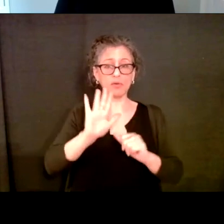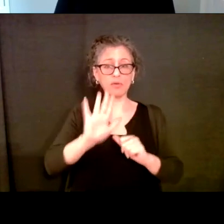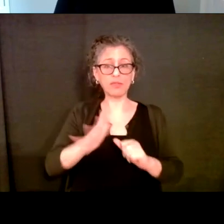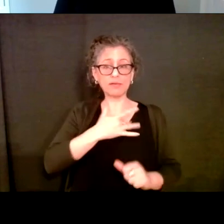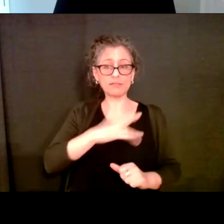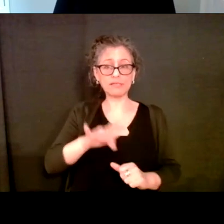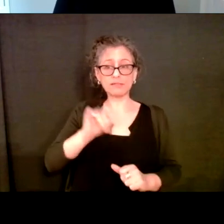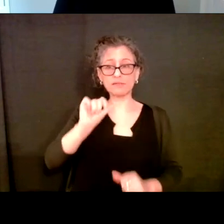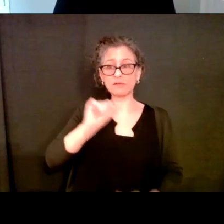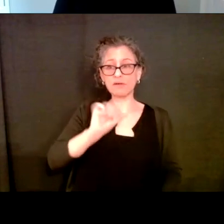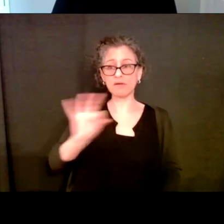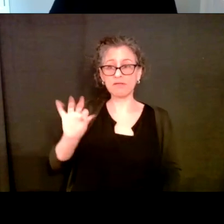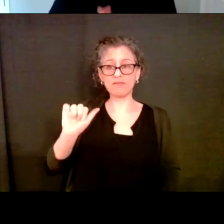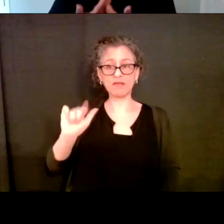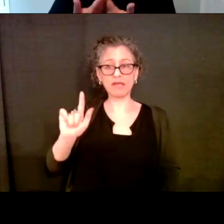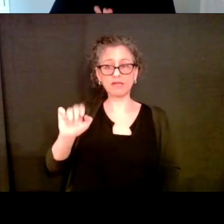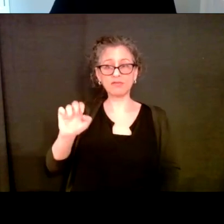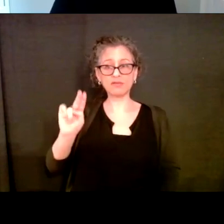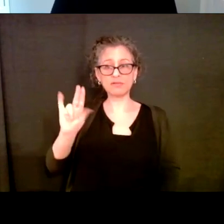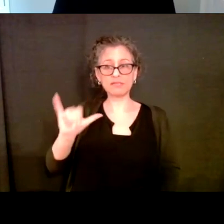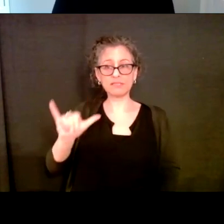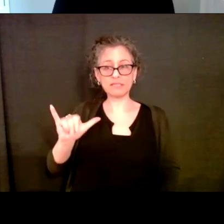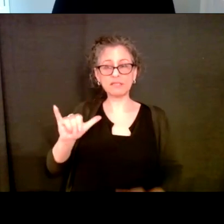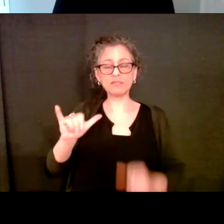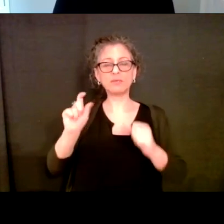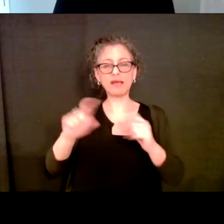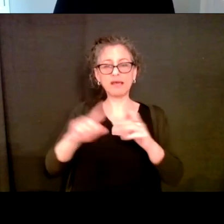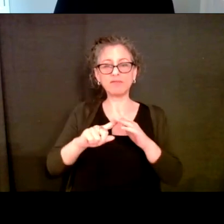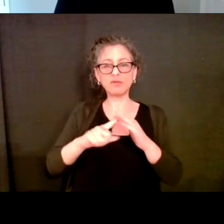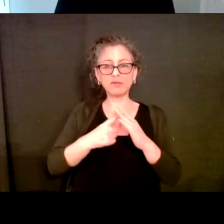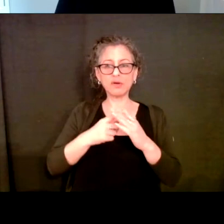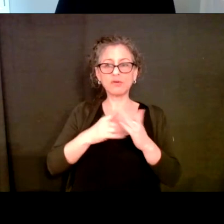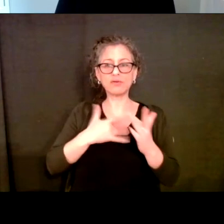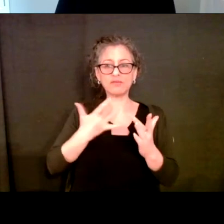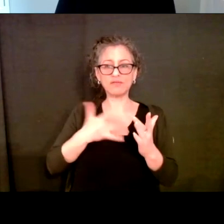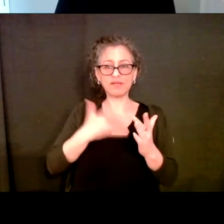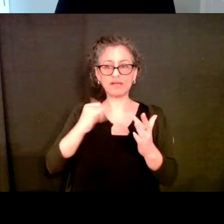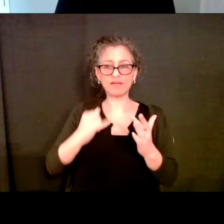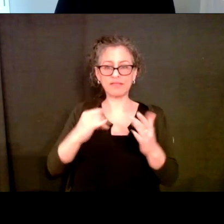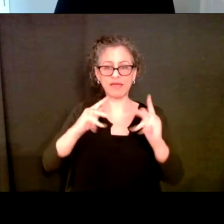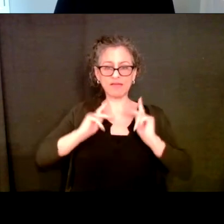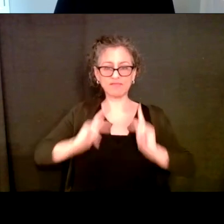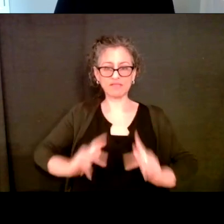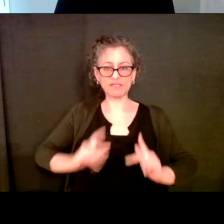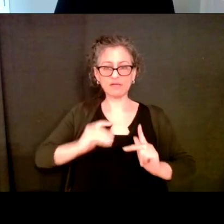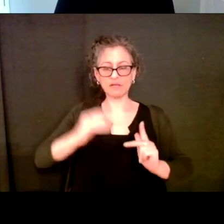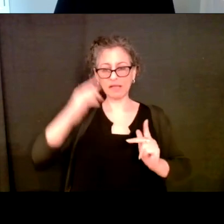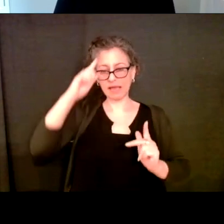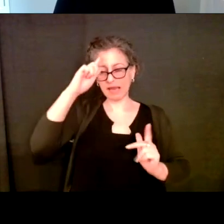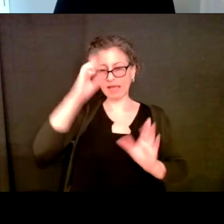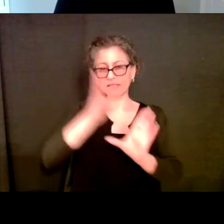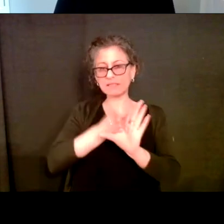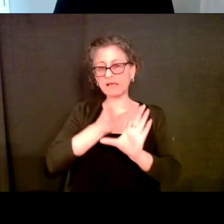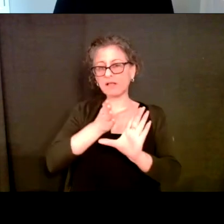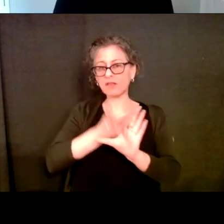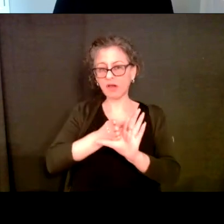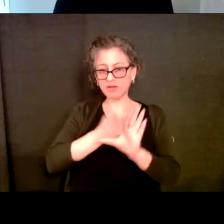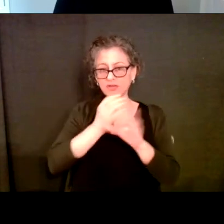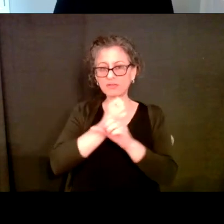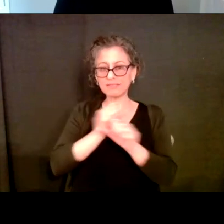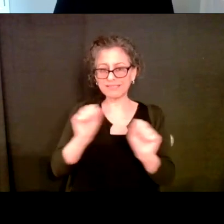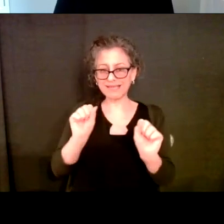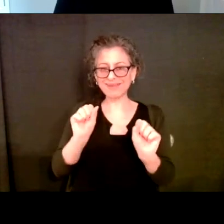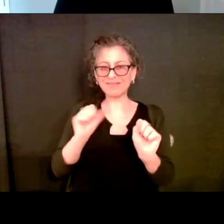agency. And so we need to begin to build that sense of physical and psychological safety, having a sense